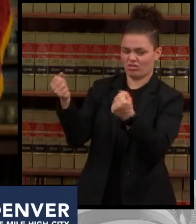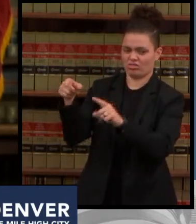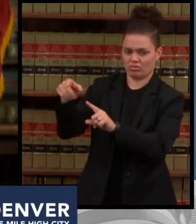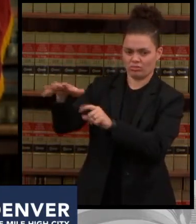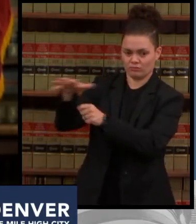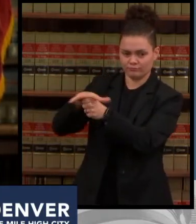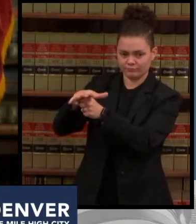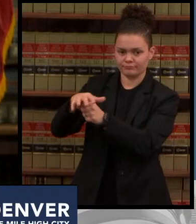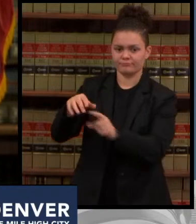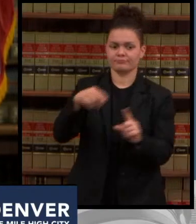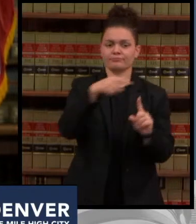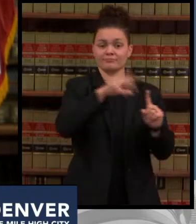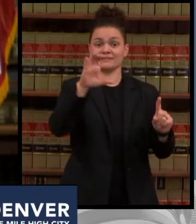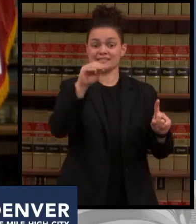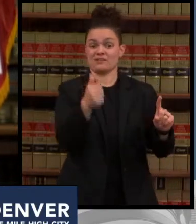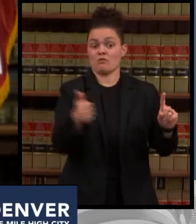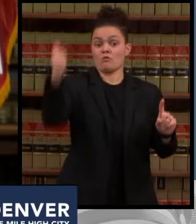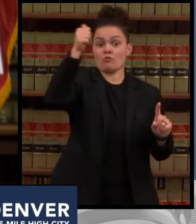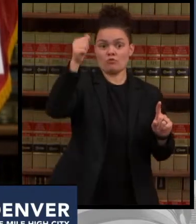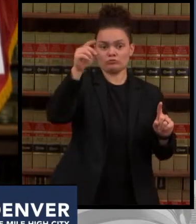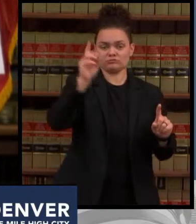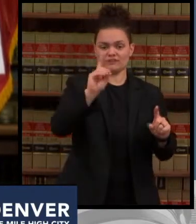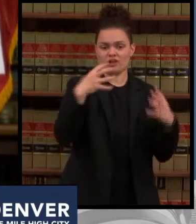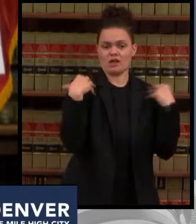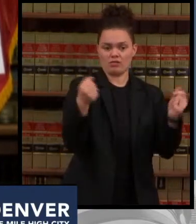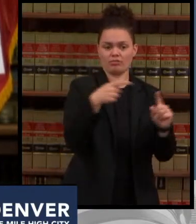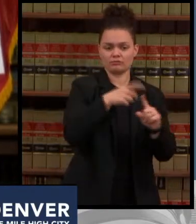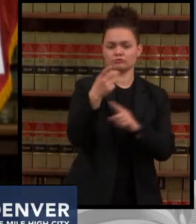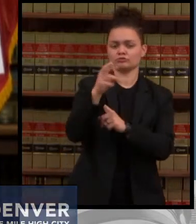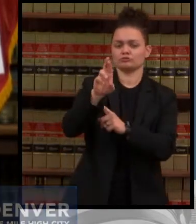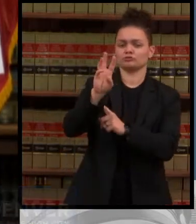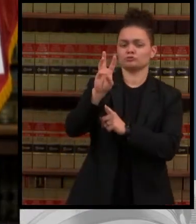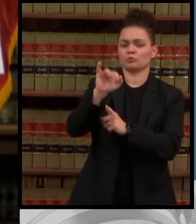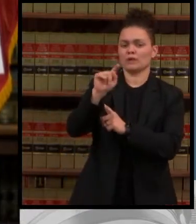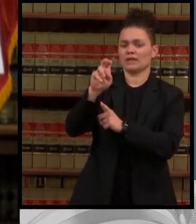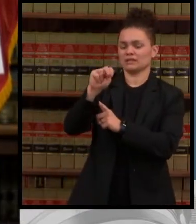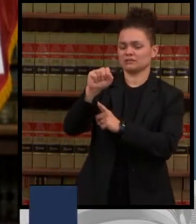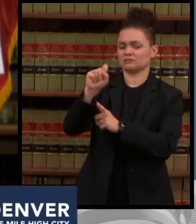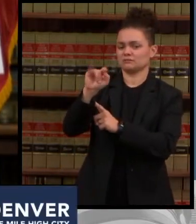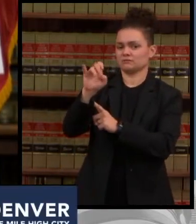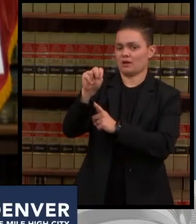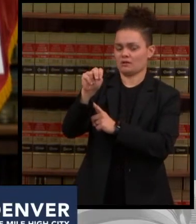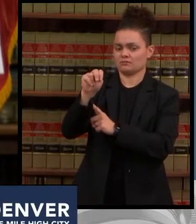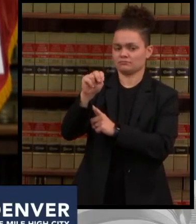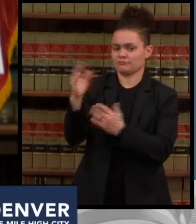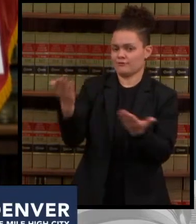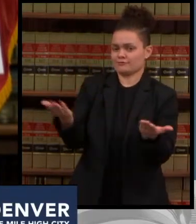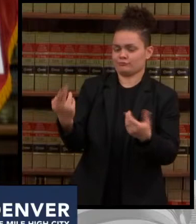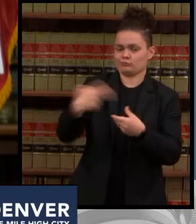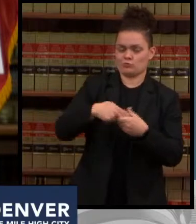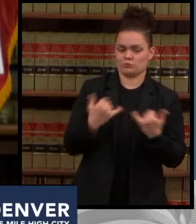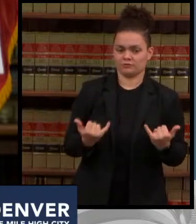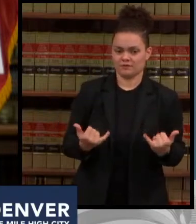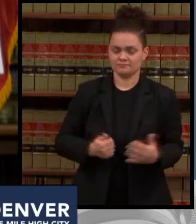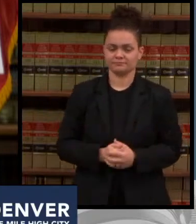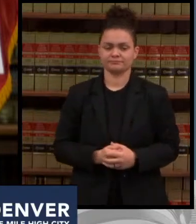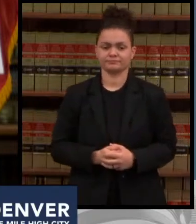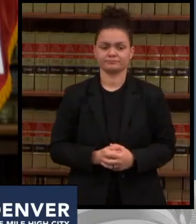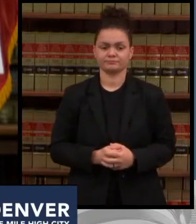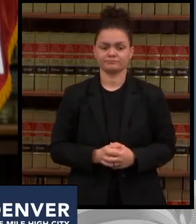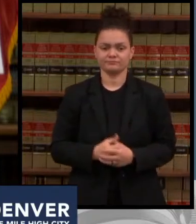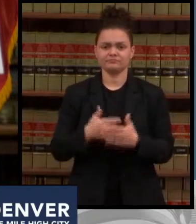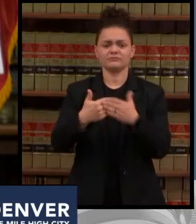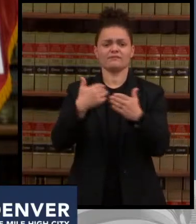Wittenstein. Before we begin, and in the spirit of today's announcement, I want to let everyone know that everyone here today has been